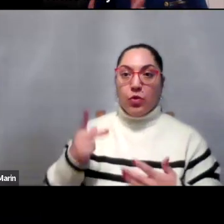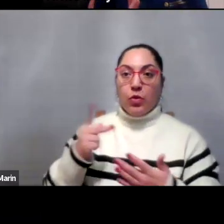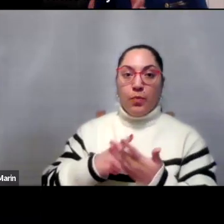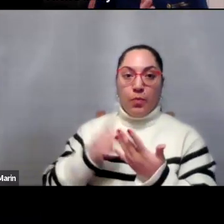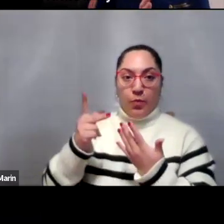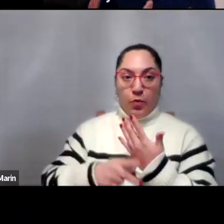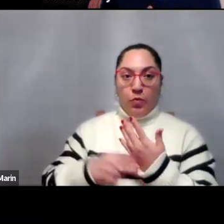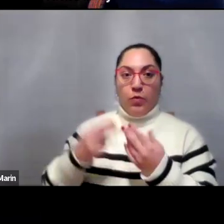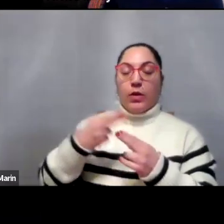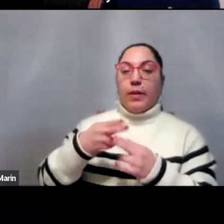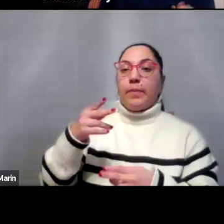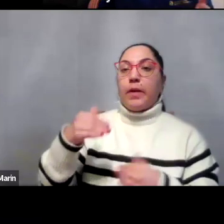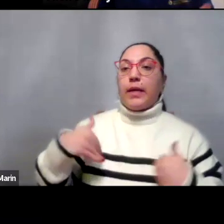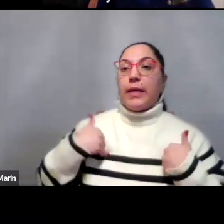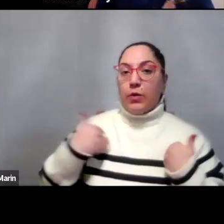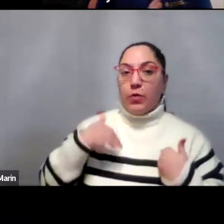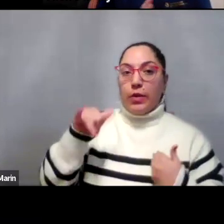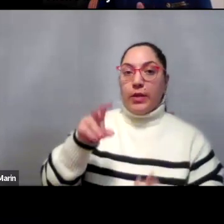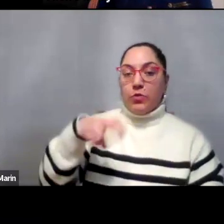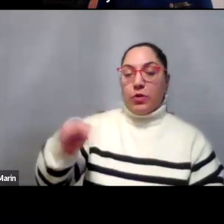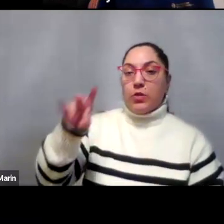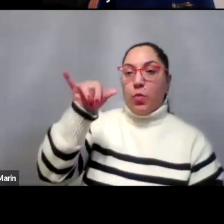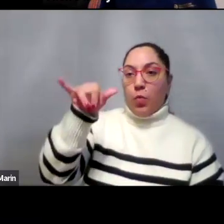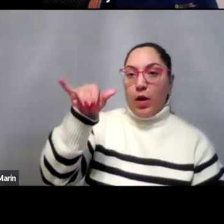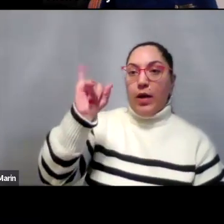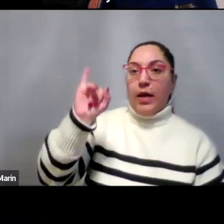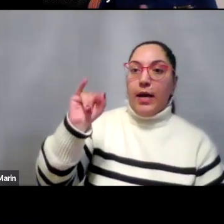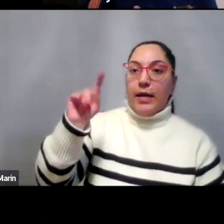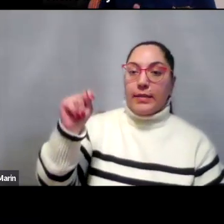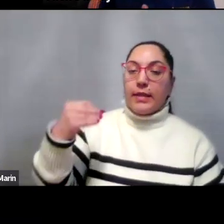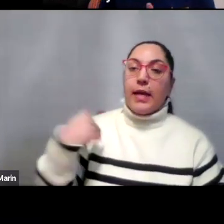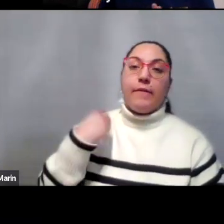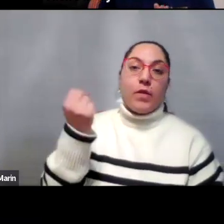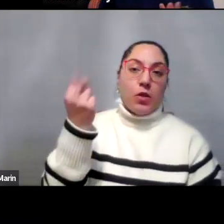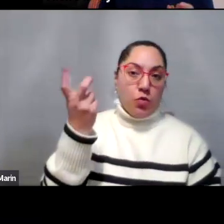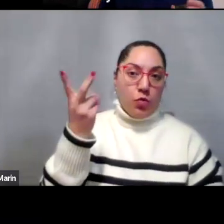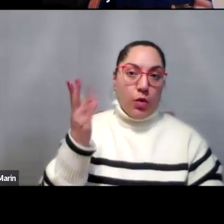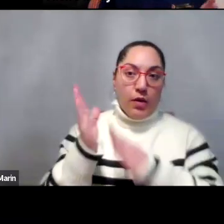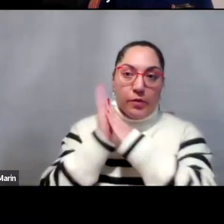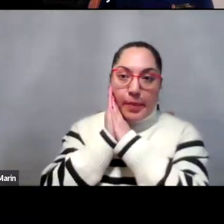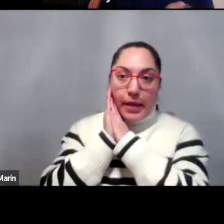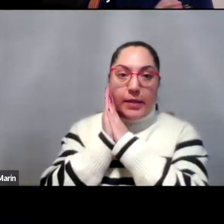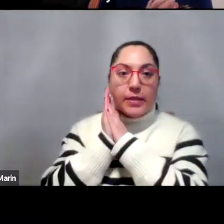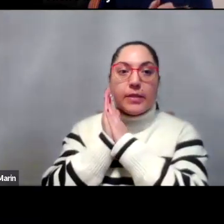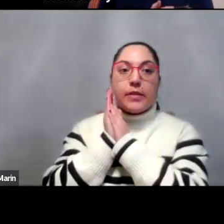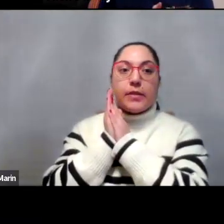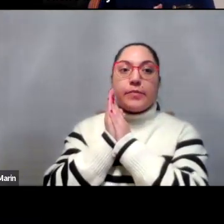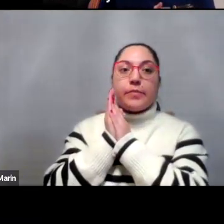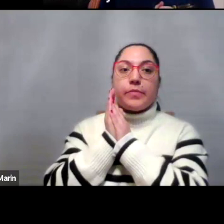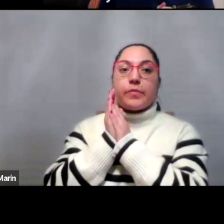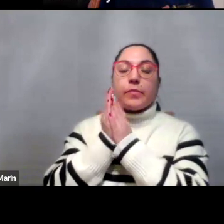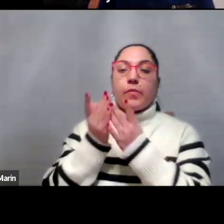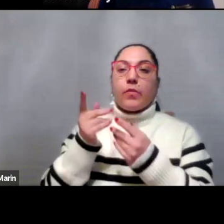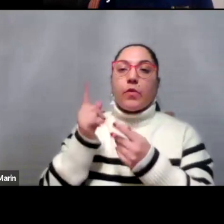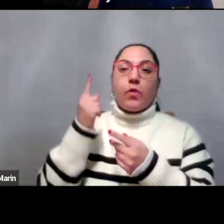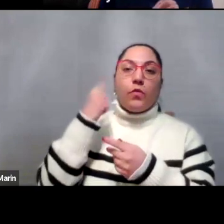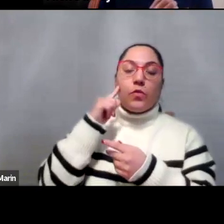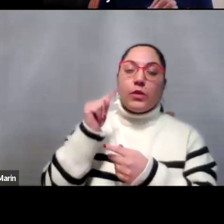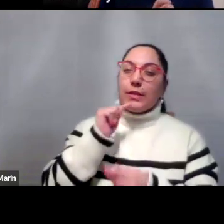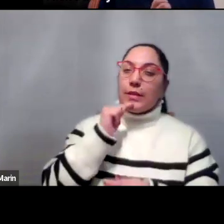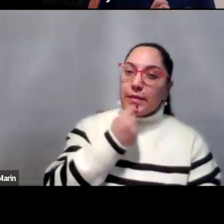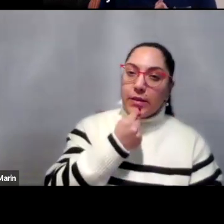a small residential program as well. We've got 12 beds that are considered intensive